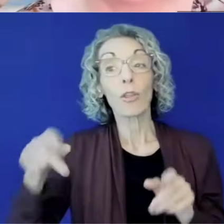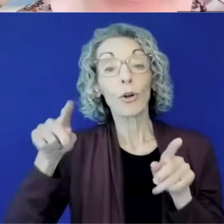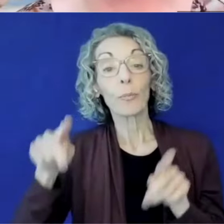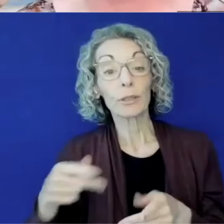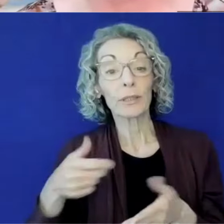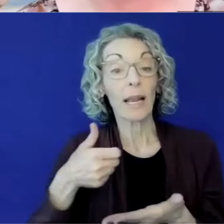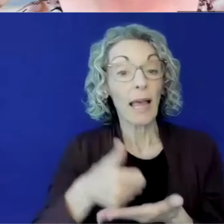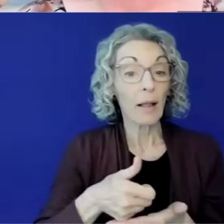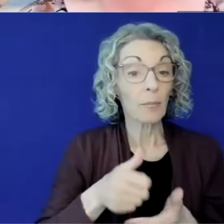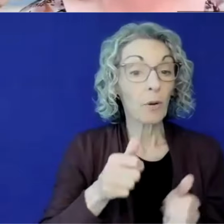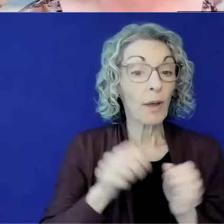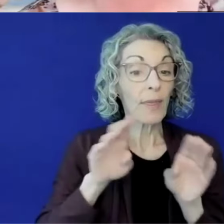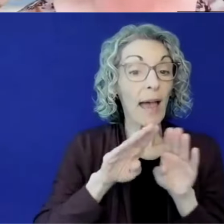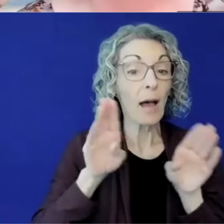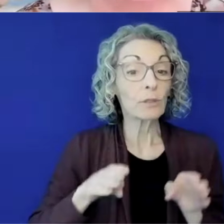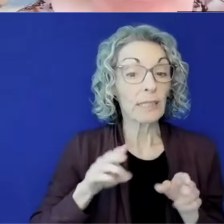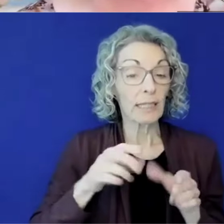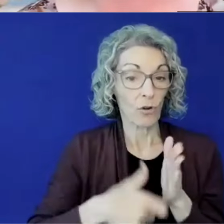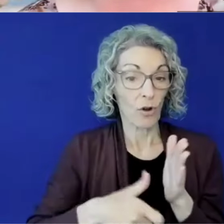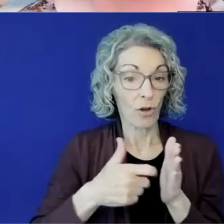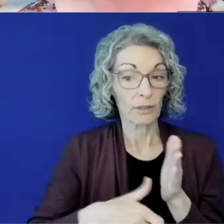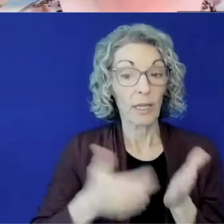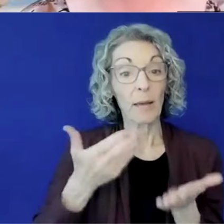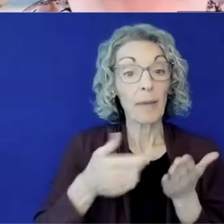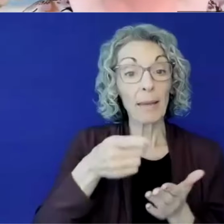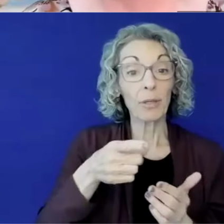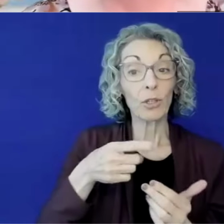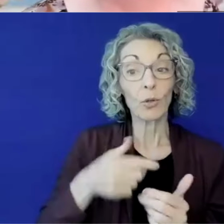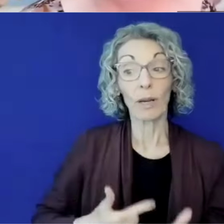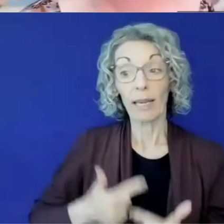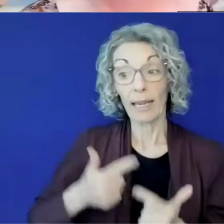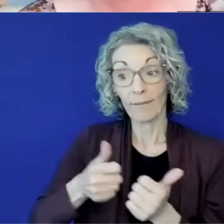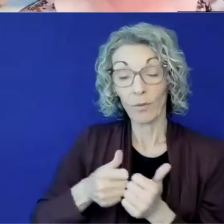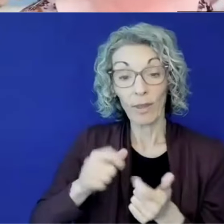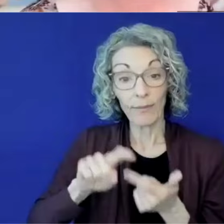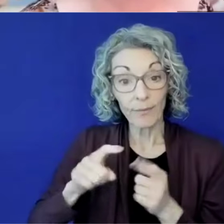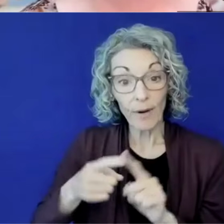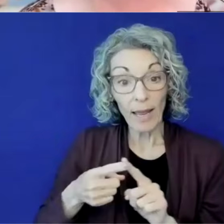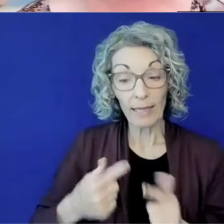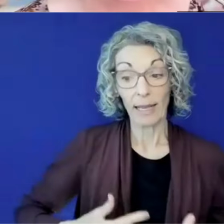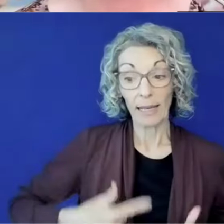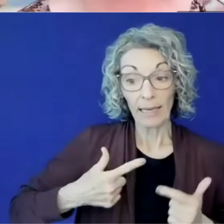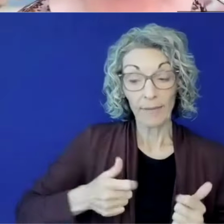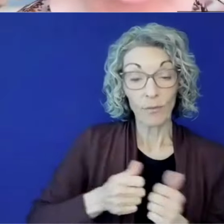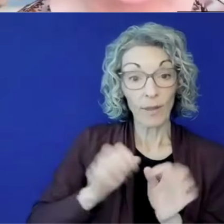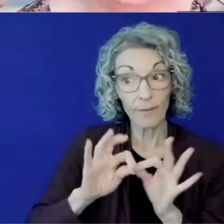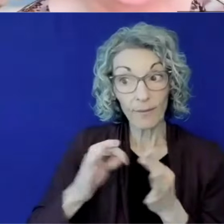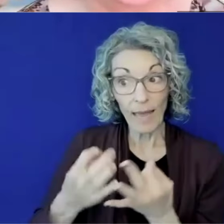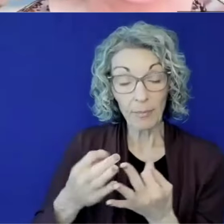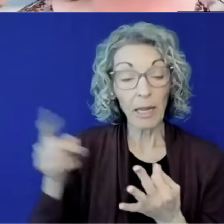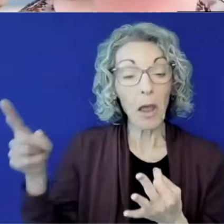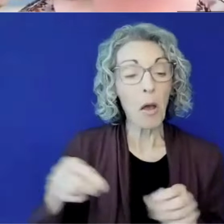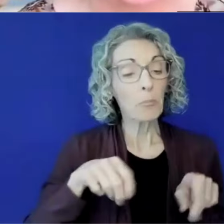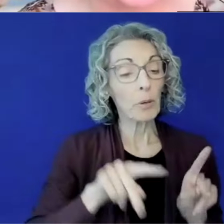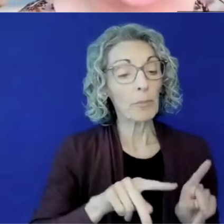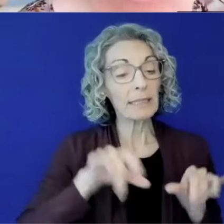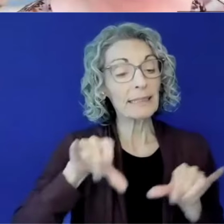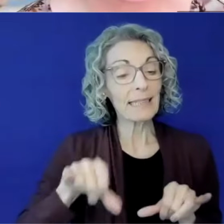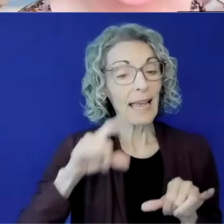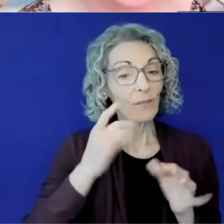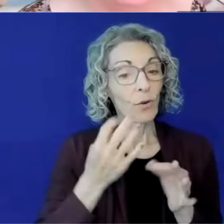shelter costs. So maybe you're living with a friend or a family member and they're letting you stay for free and you're